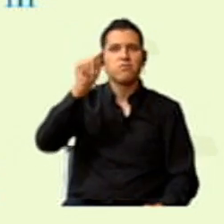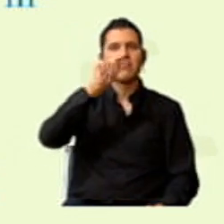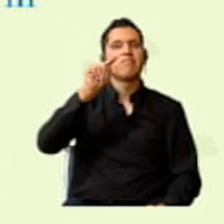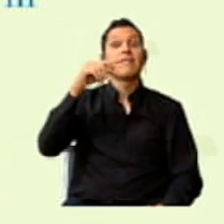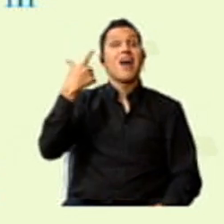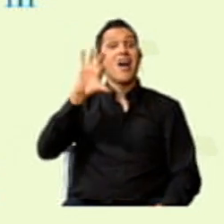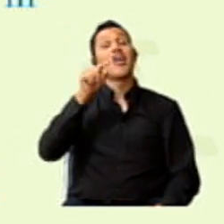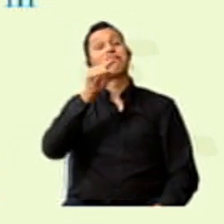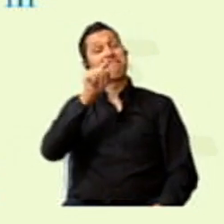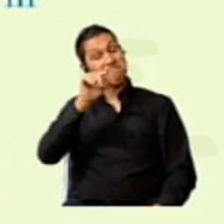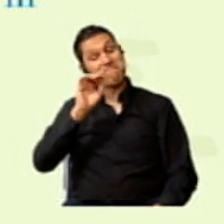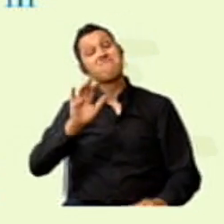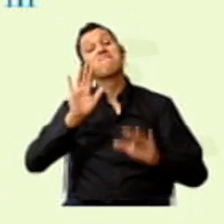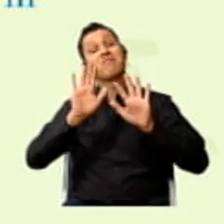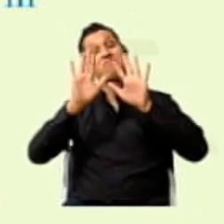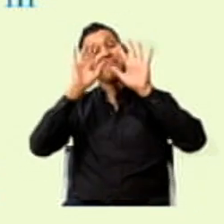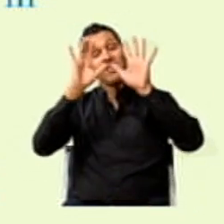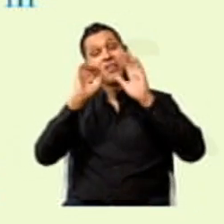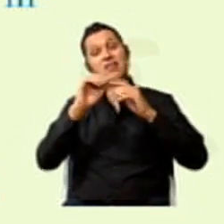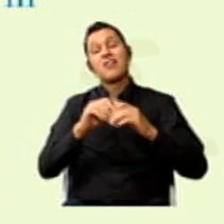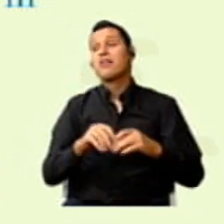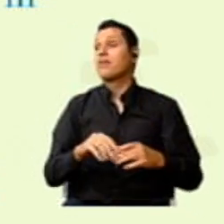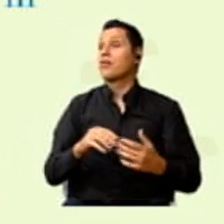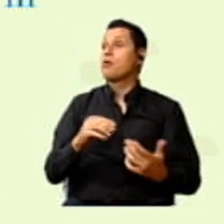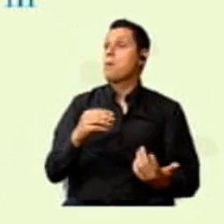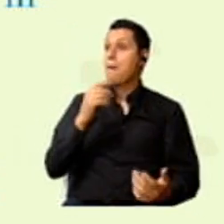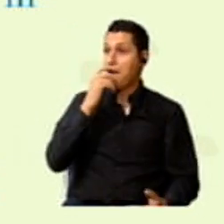Waldo. We have hill.